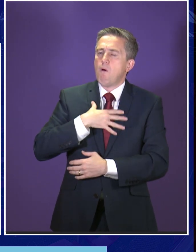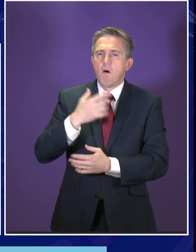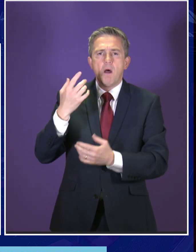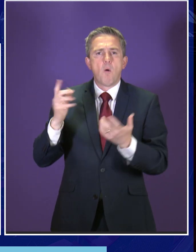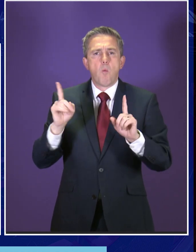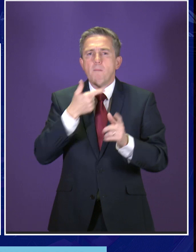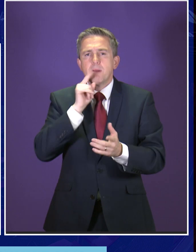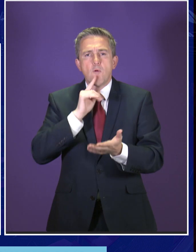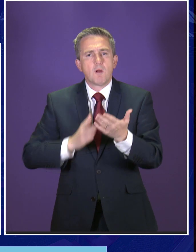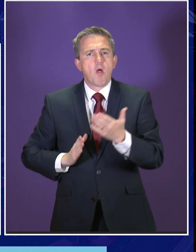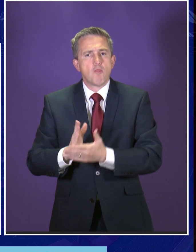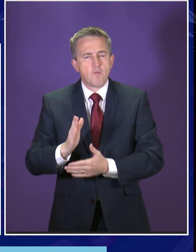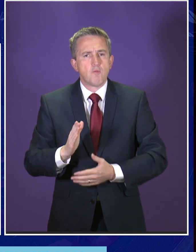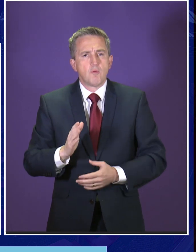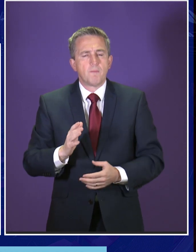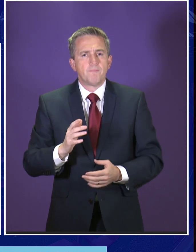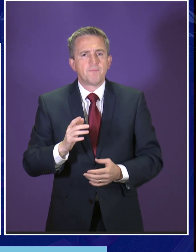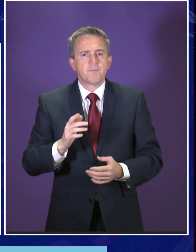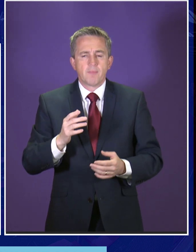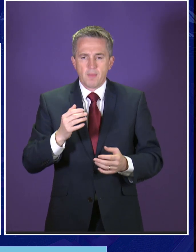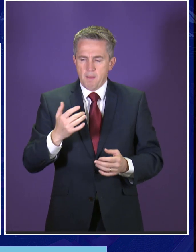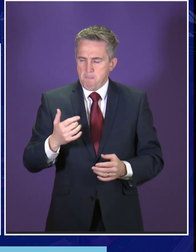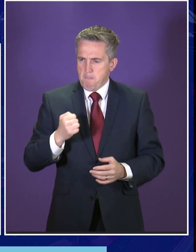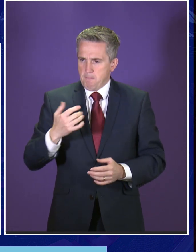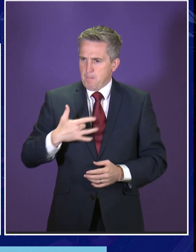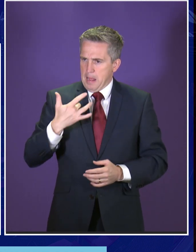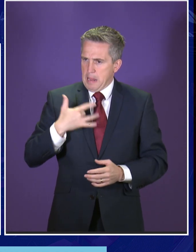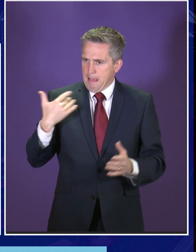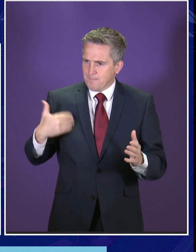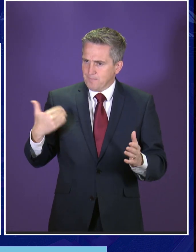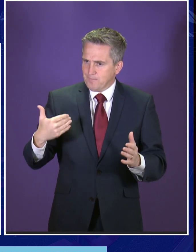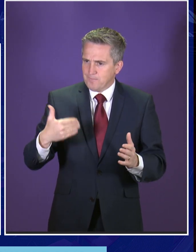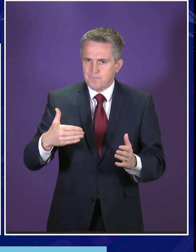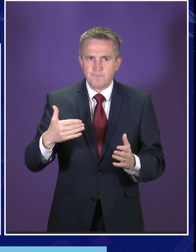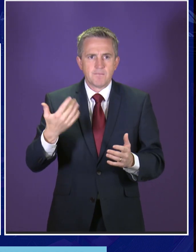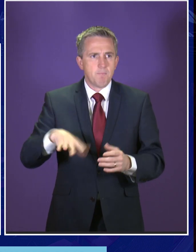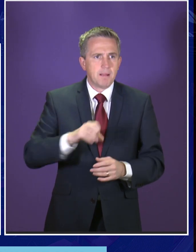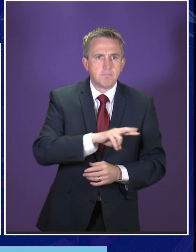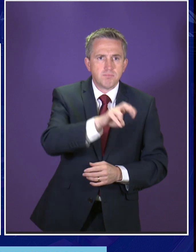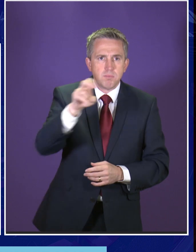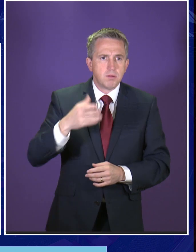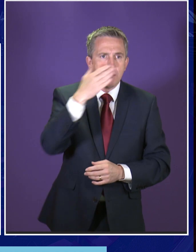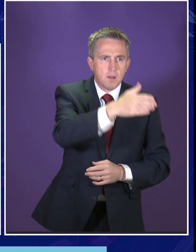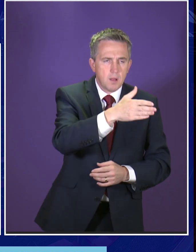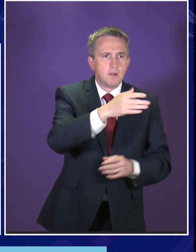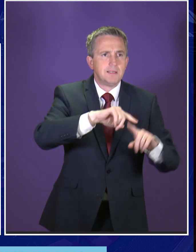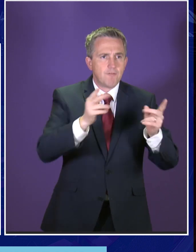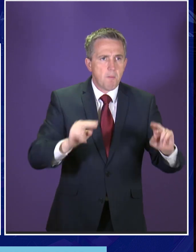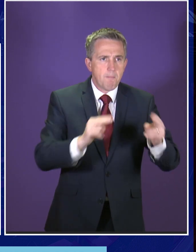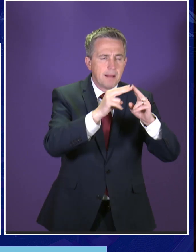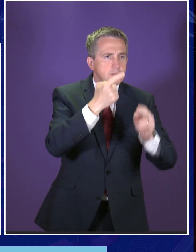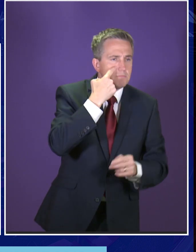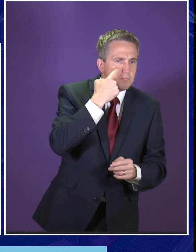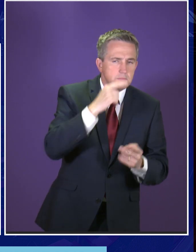society. I tried to translate my journey over deserts in Rajasthan and mountains in Tibet to the artists that I